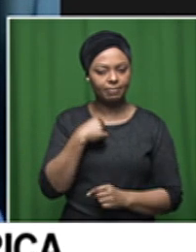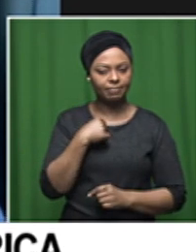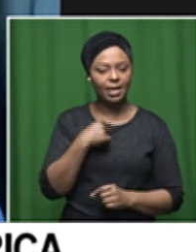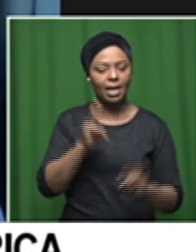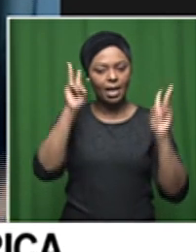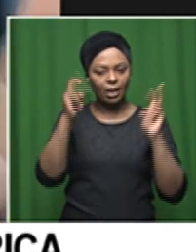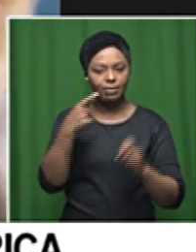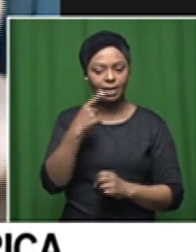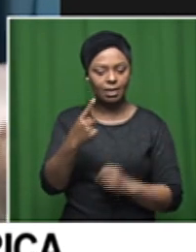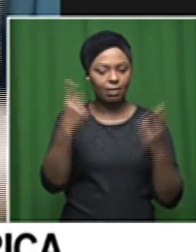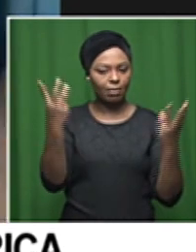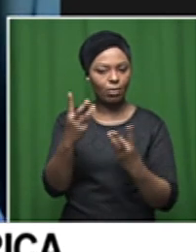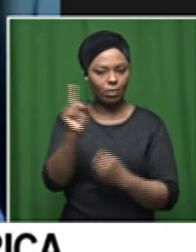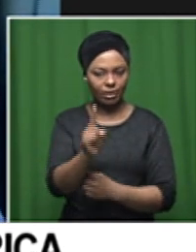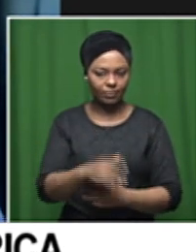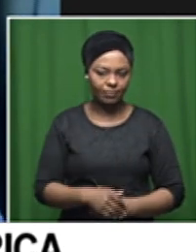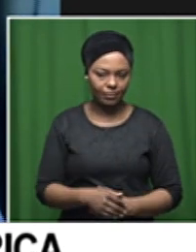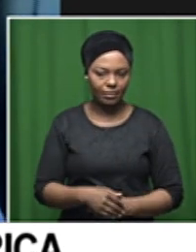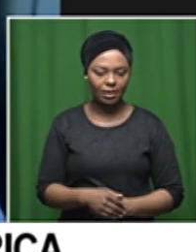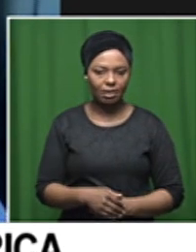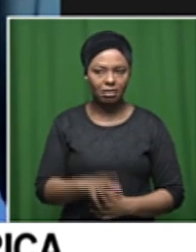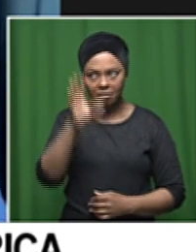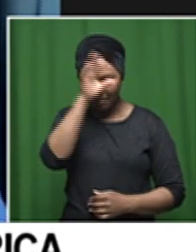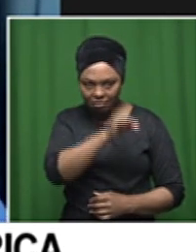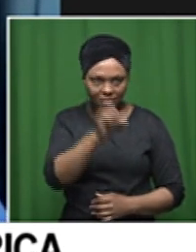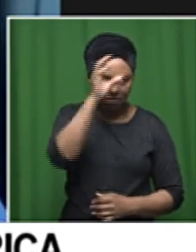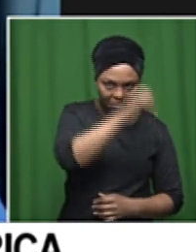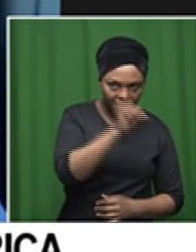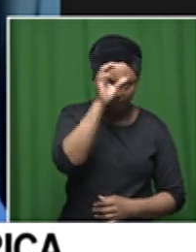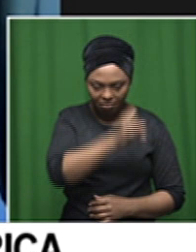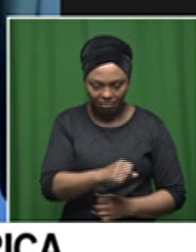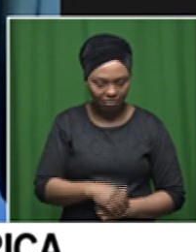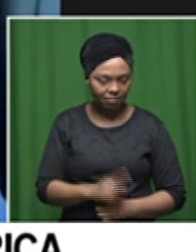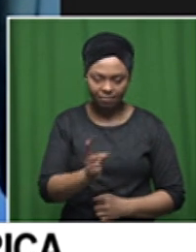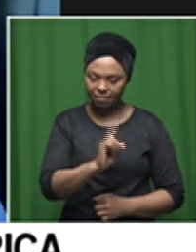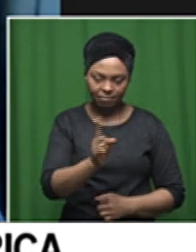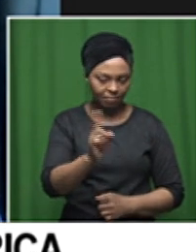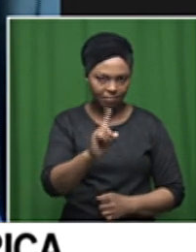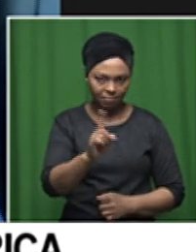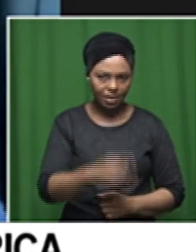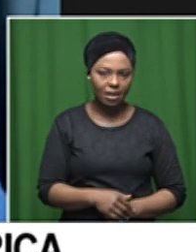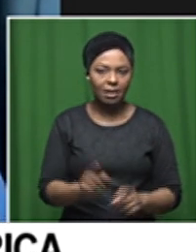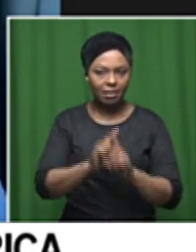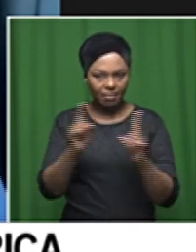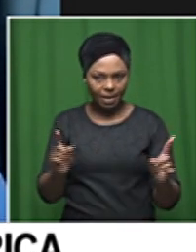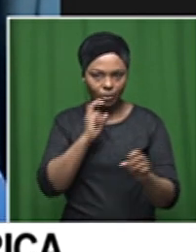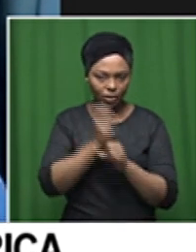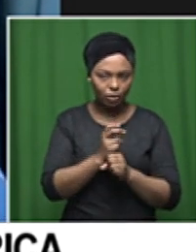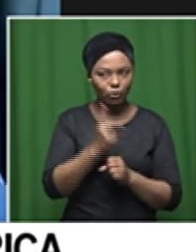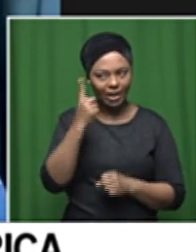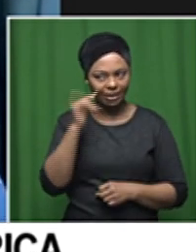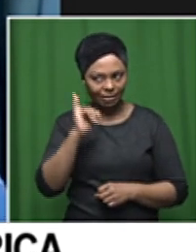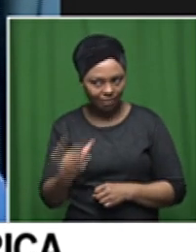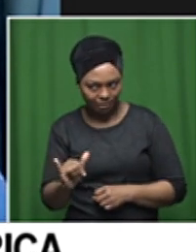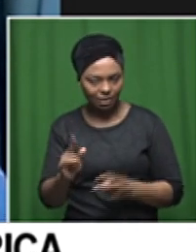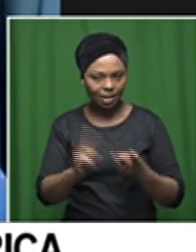people is that oversight and research by anybody helps you to strengthen